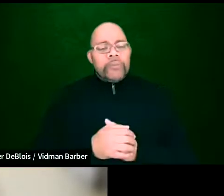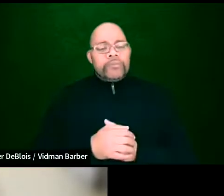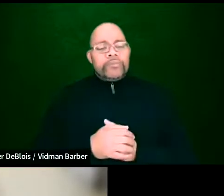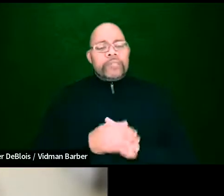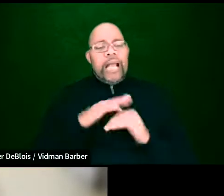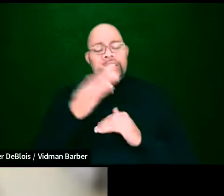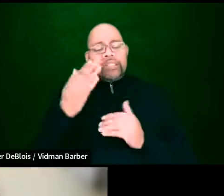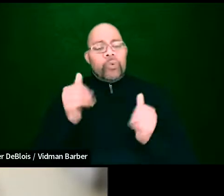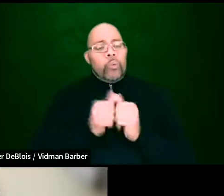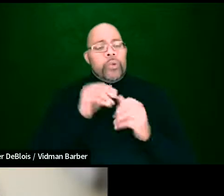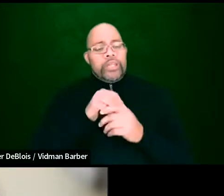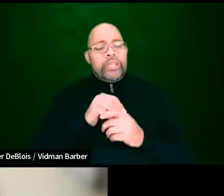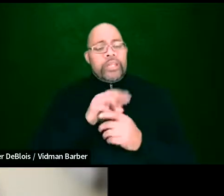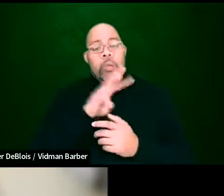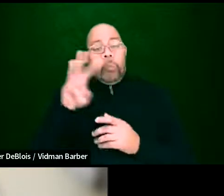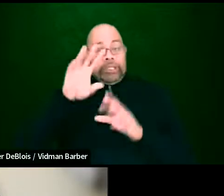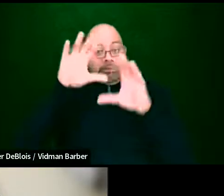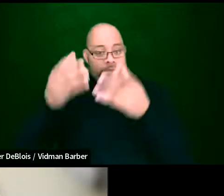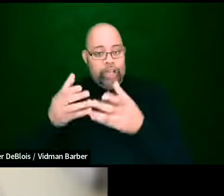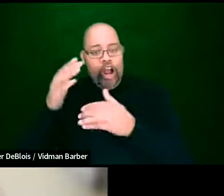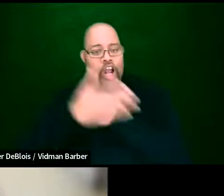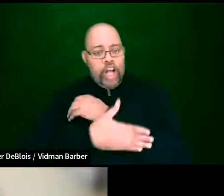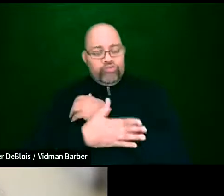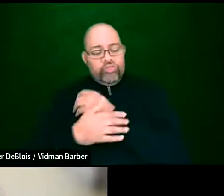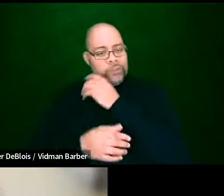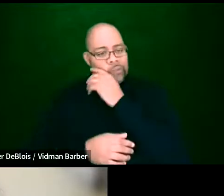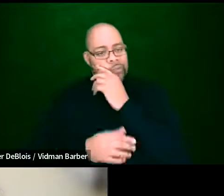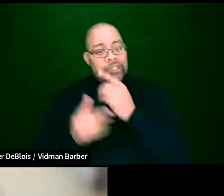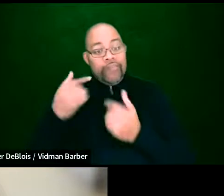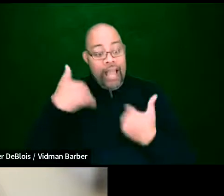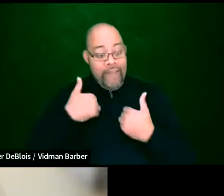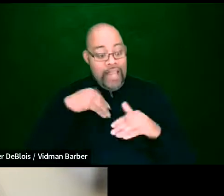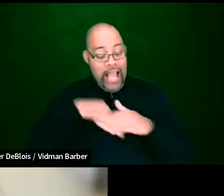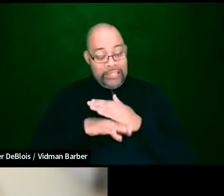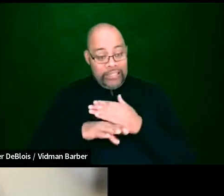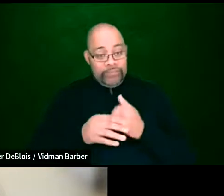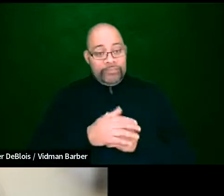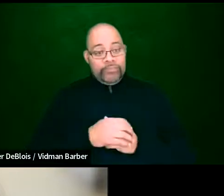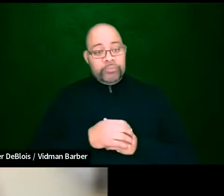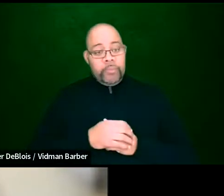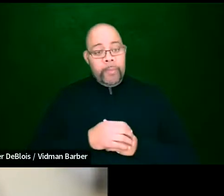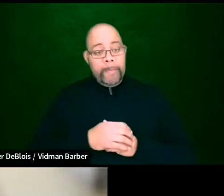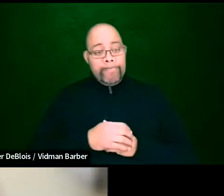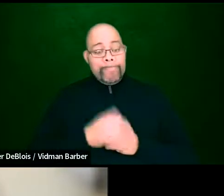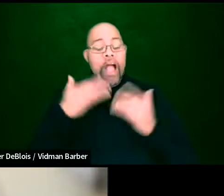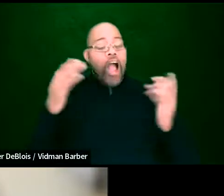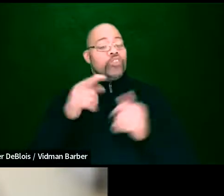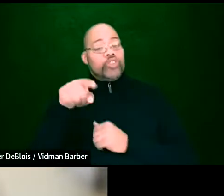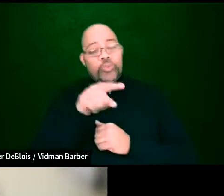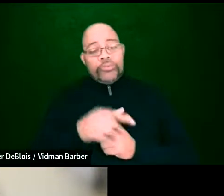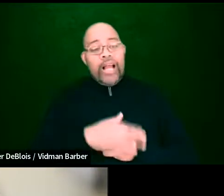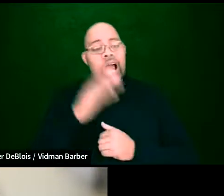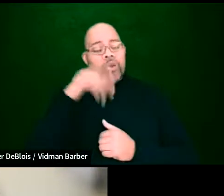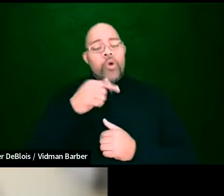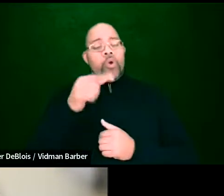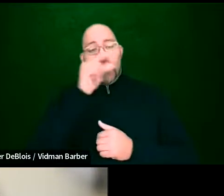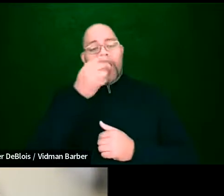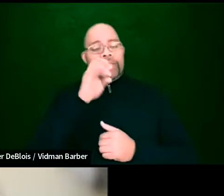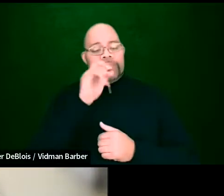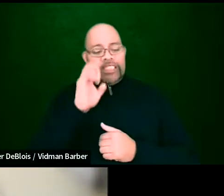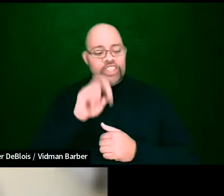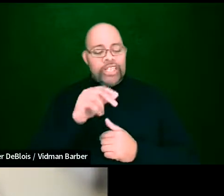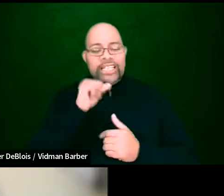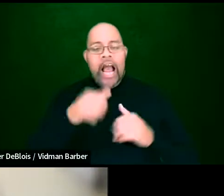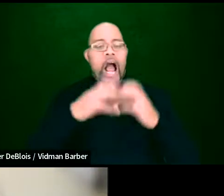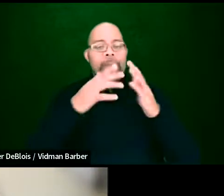least, within the Western hemisphere. So if you have access, I encourage you. I mean, I know Google Expedition isn't up